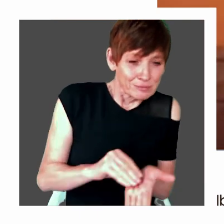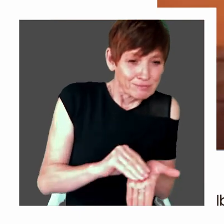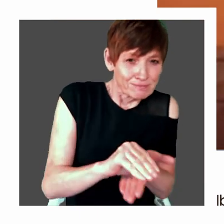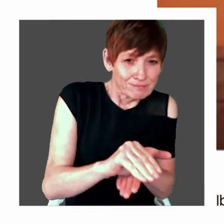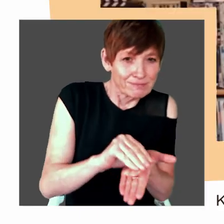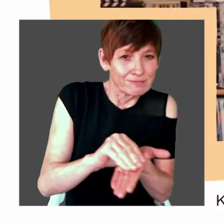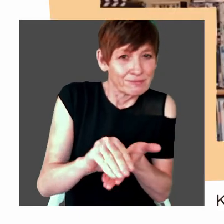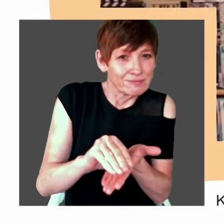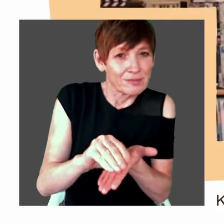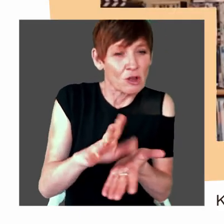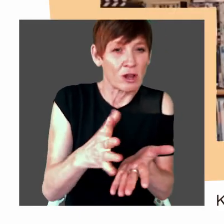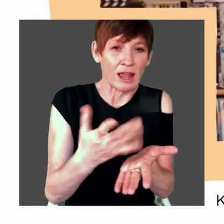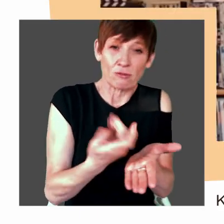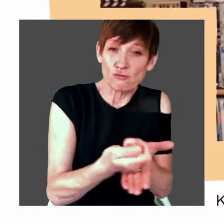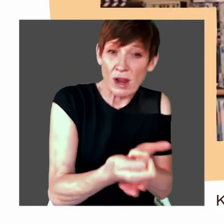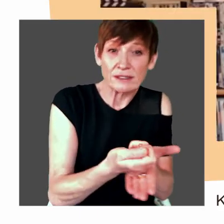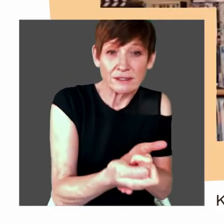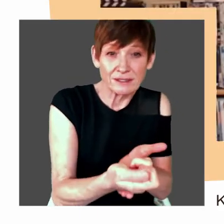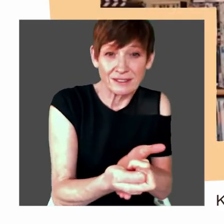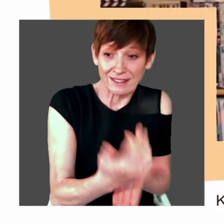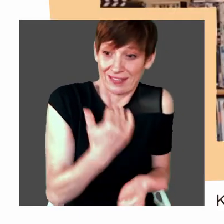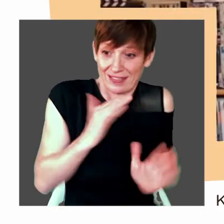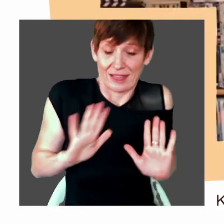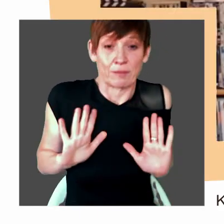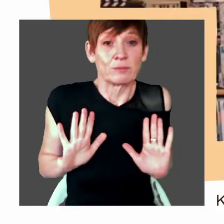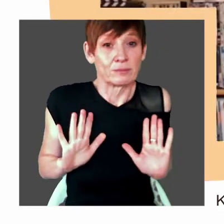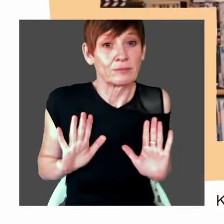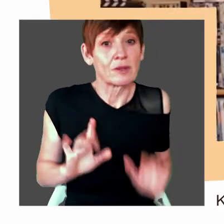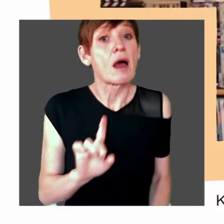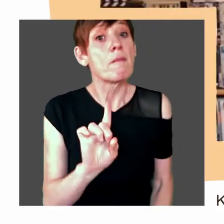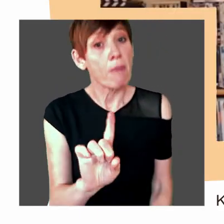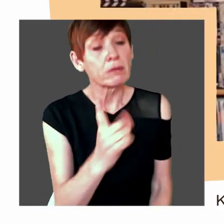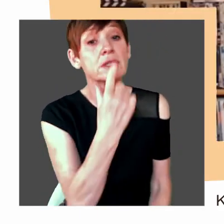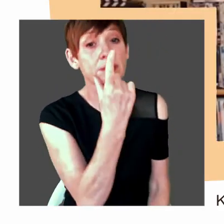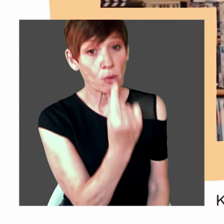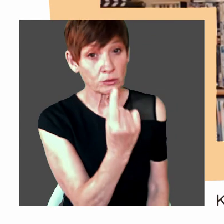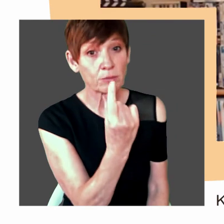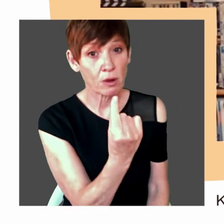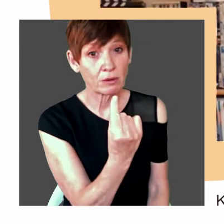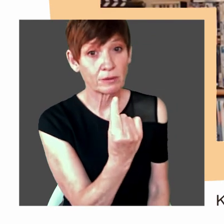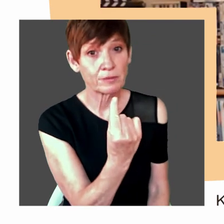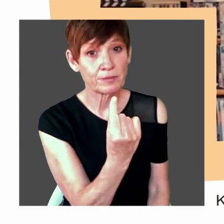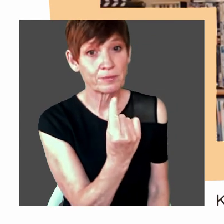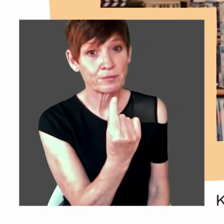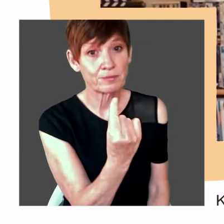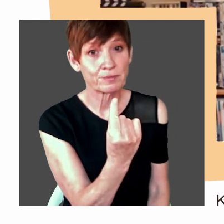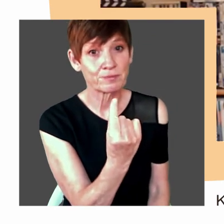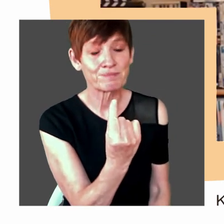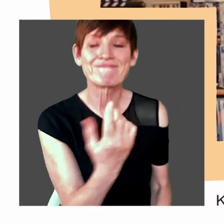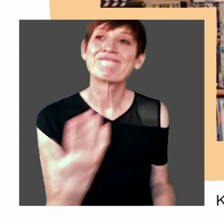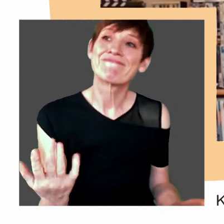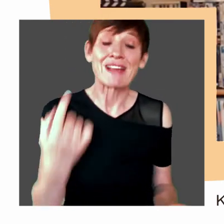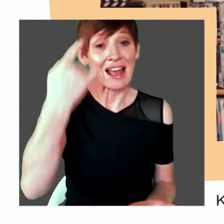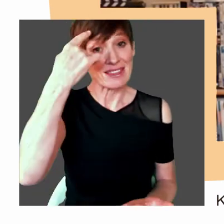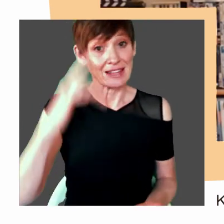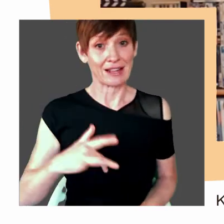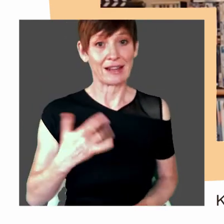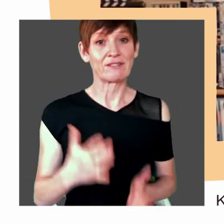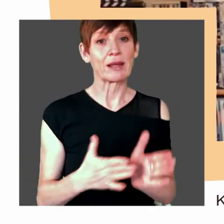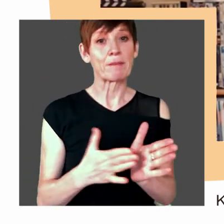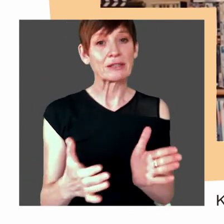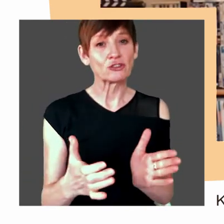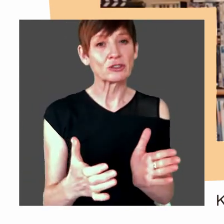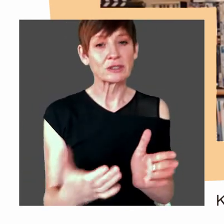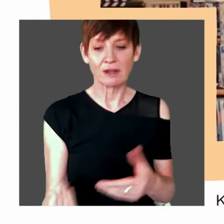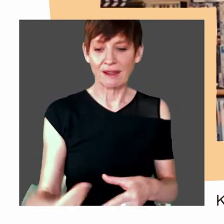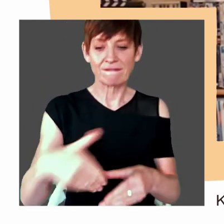some sense. But it is possible, especially I think being in Manchester and doing community